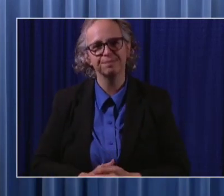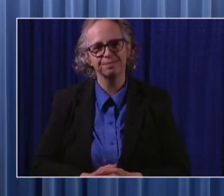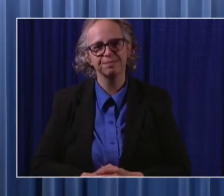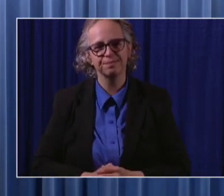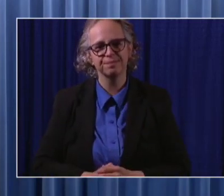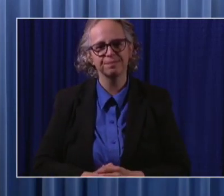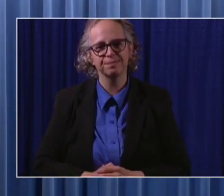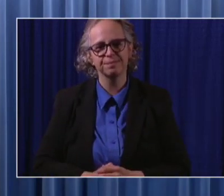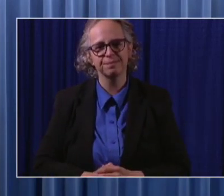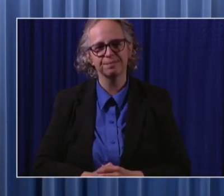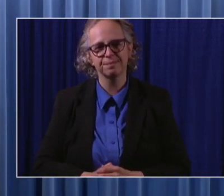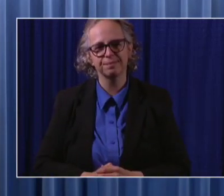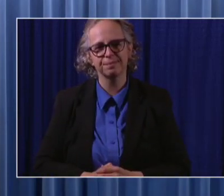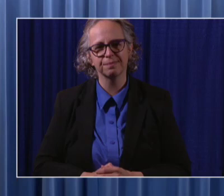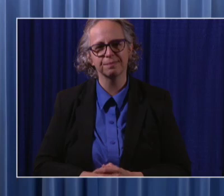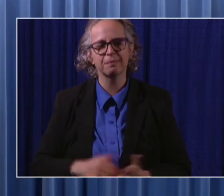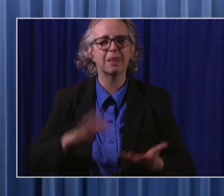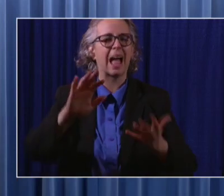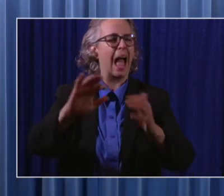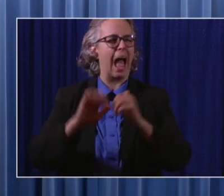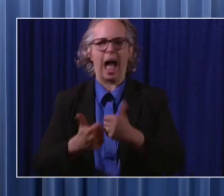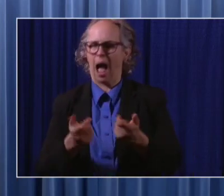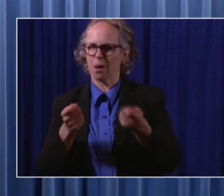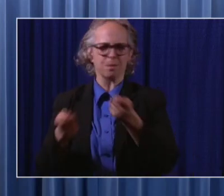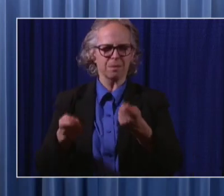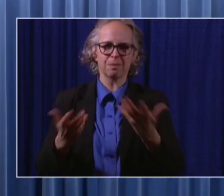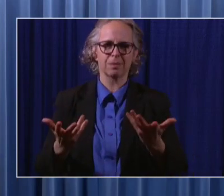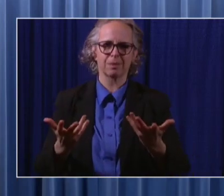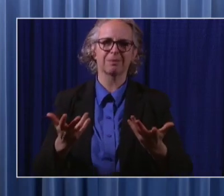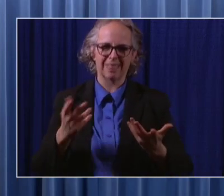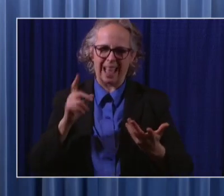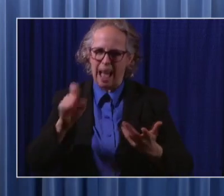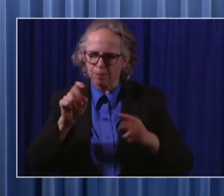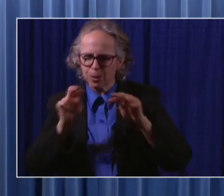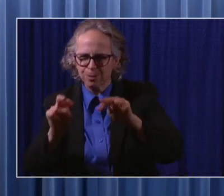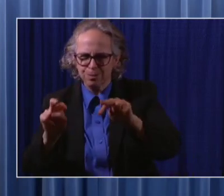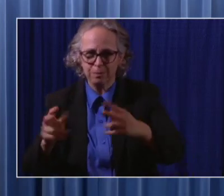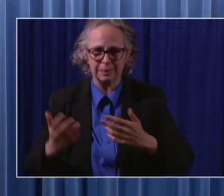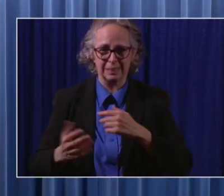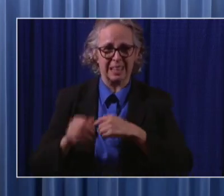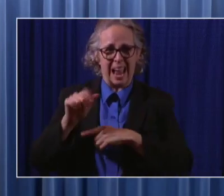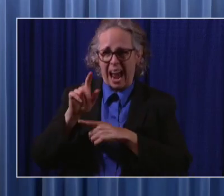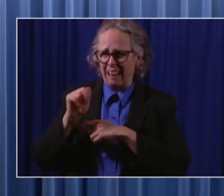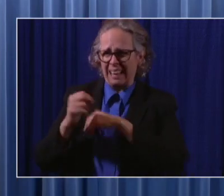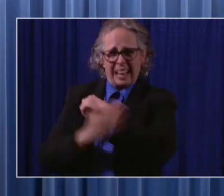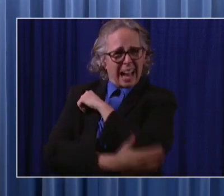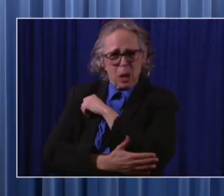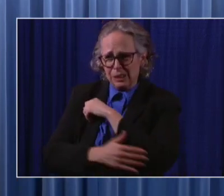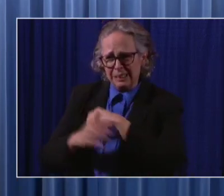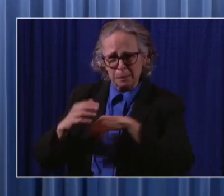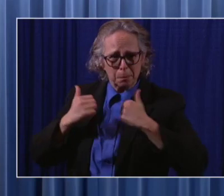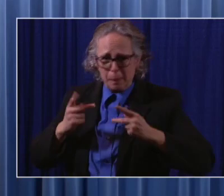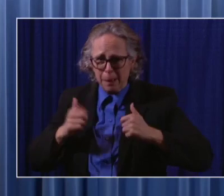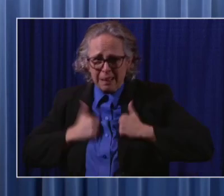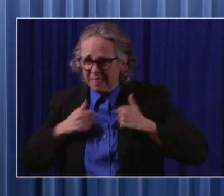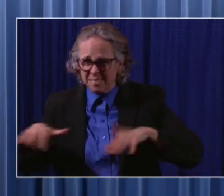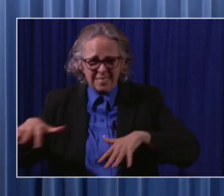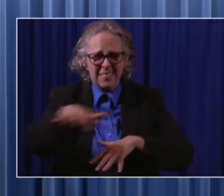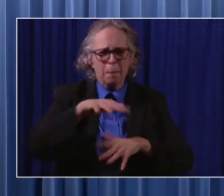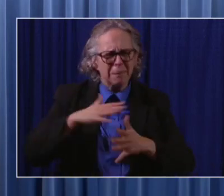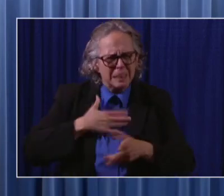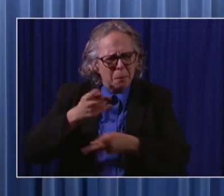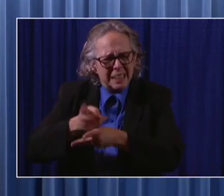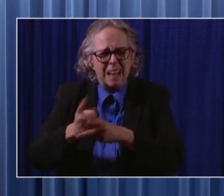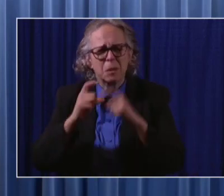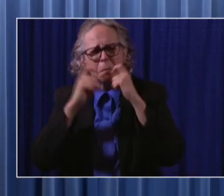better direction. Residents of Allen County, we just urge you to continue to work to mitigate the spread of the virus. Of